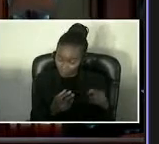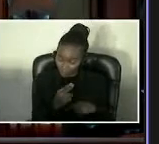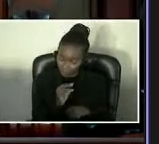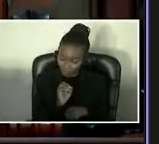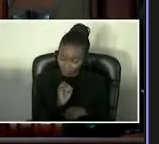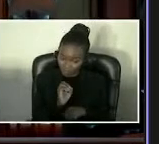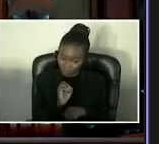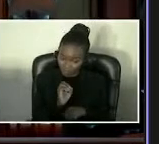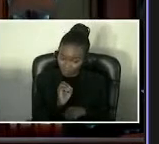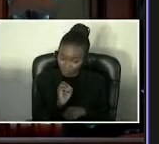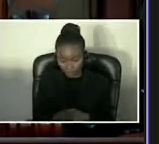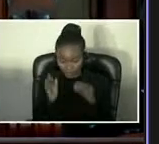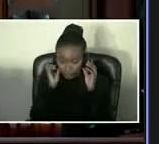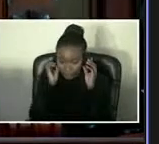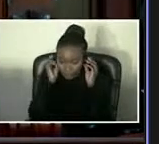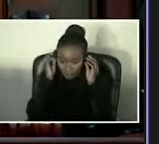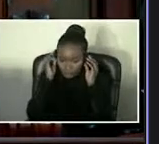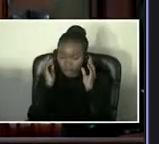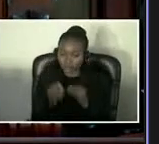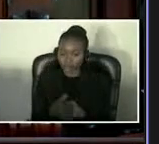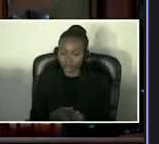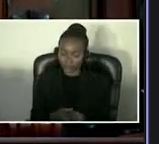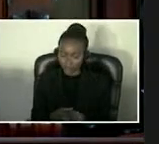year the department was originally